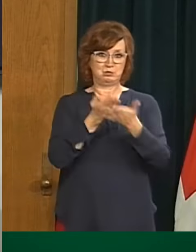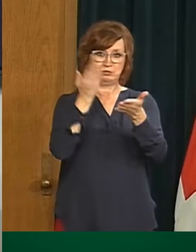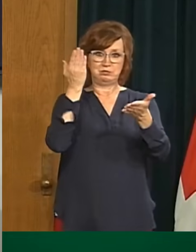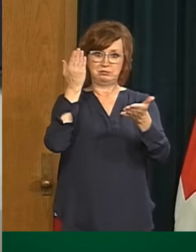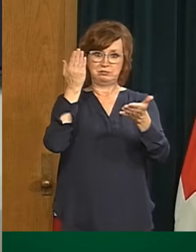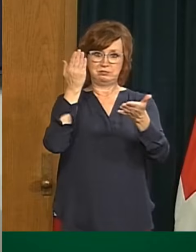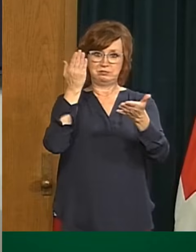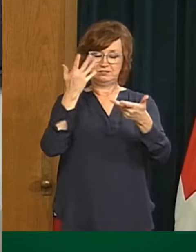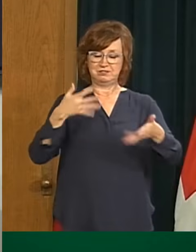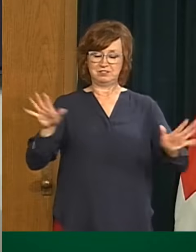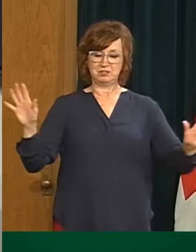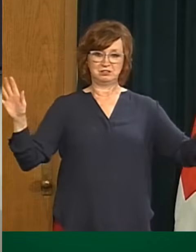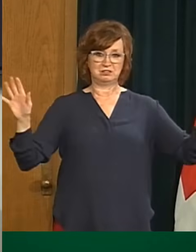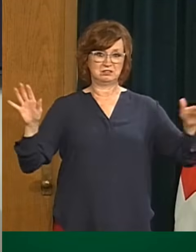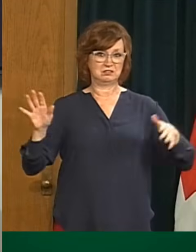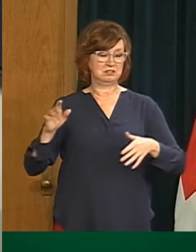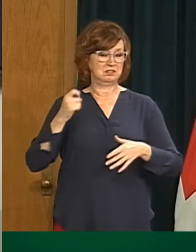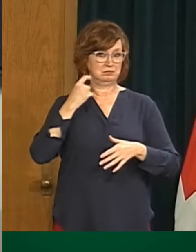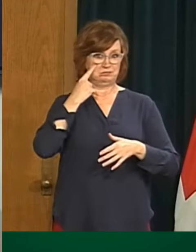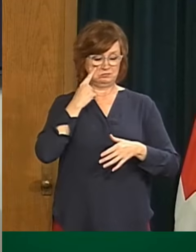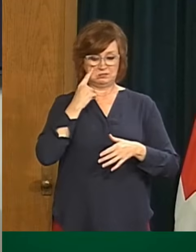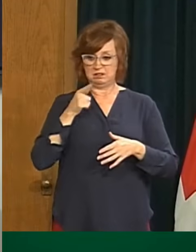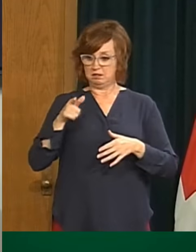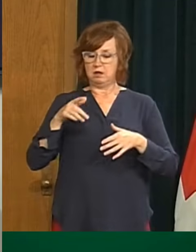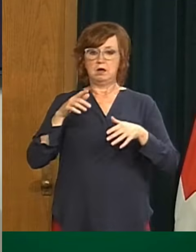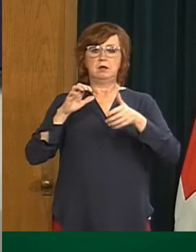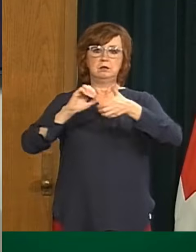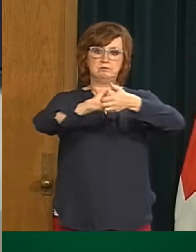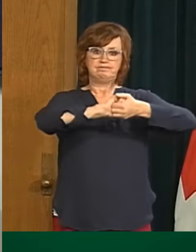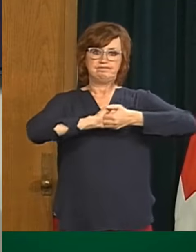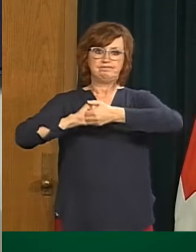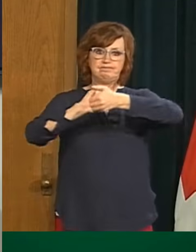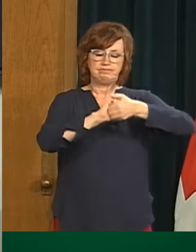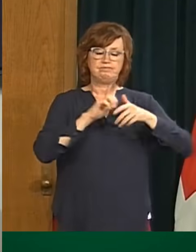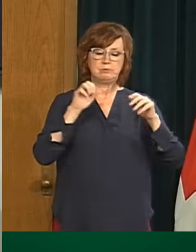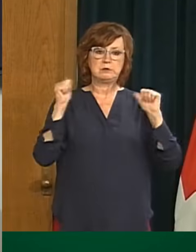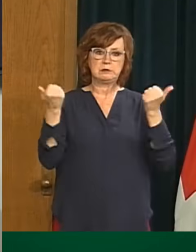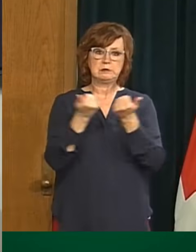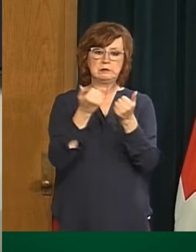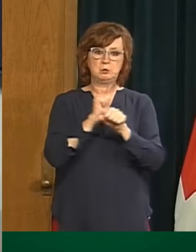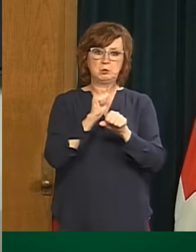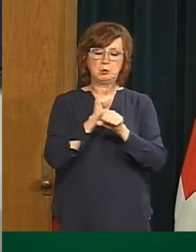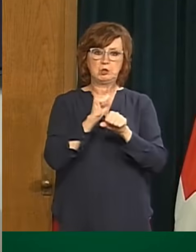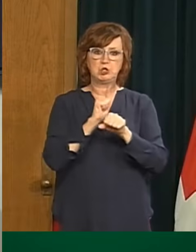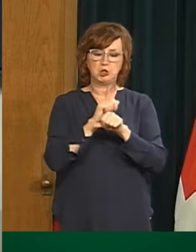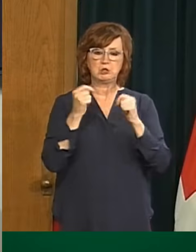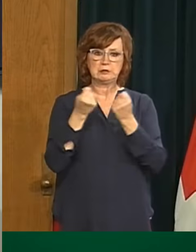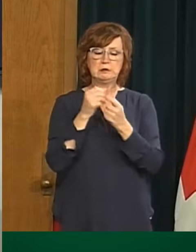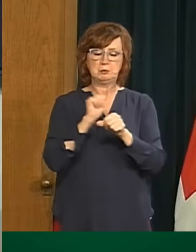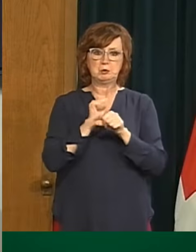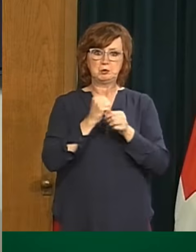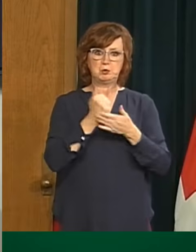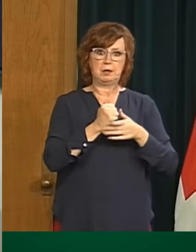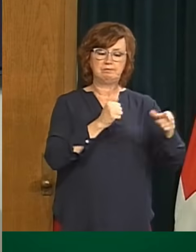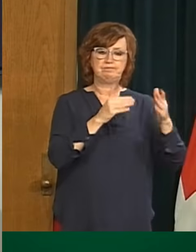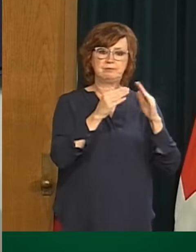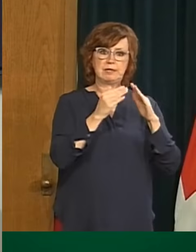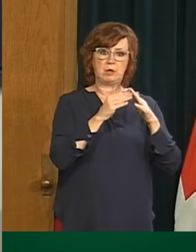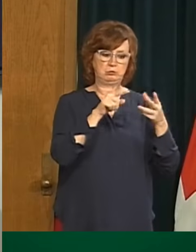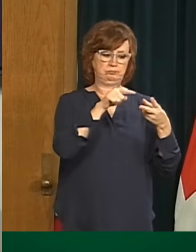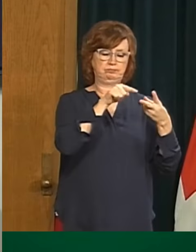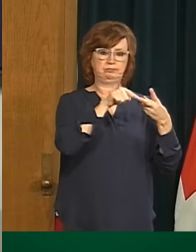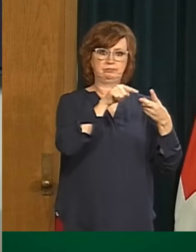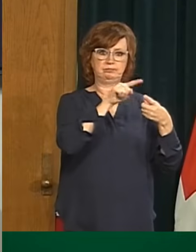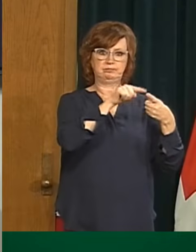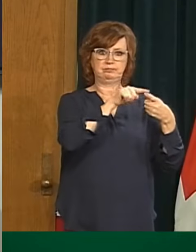in pulling from healthcare workers across Saskatchewan to support the people in the Loche area in the time of need. Staff are being reallocated to